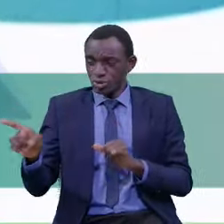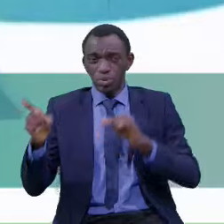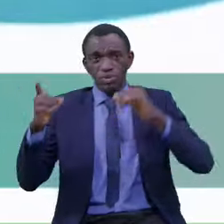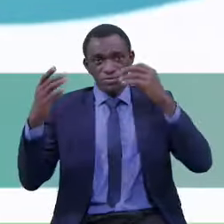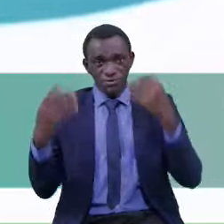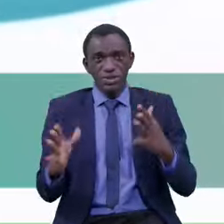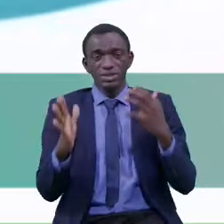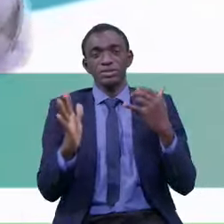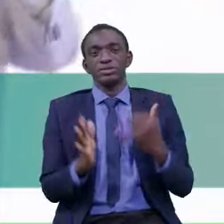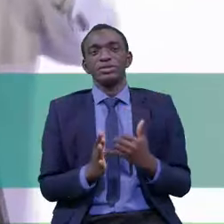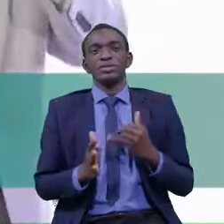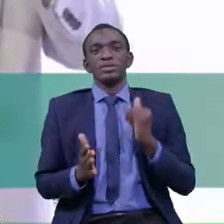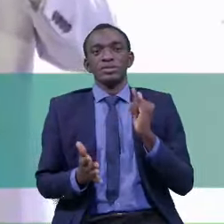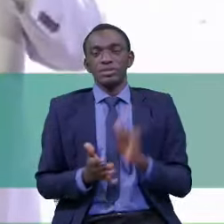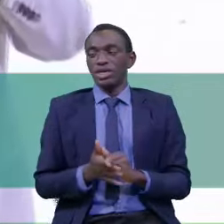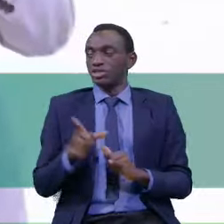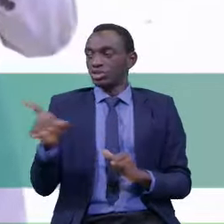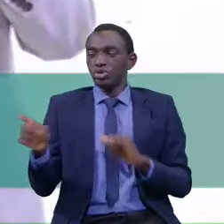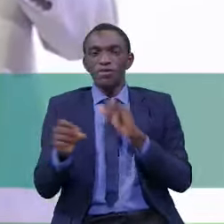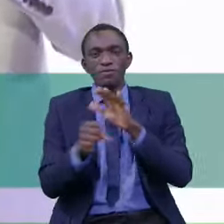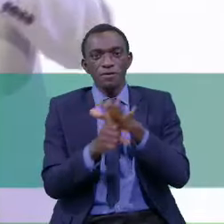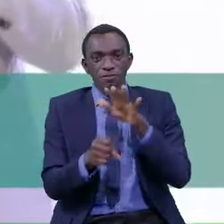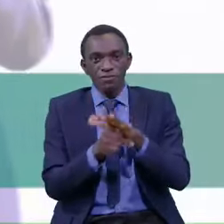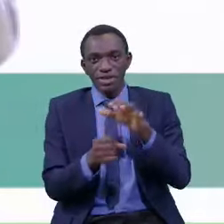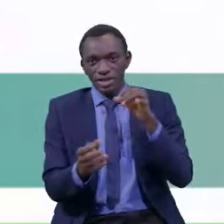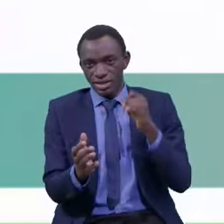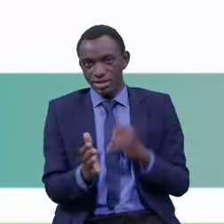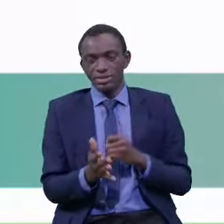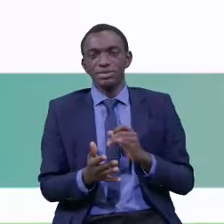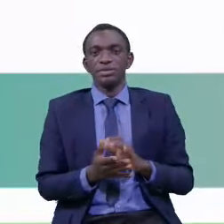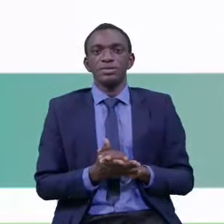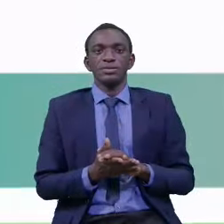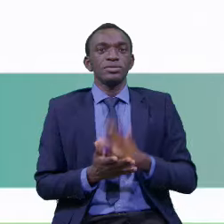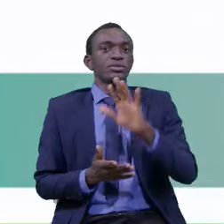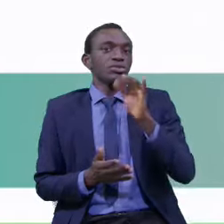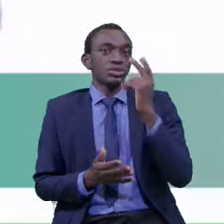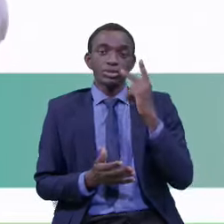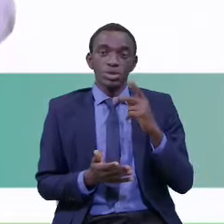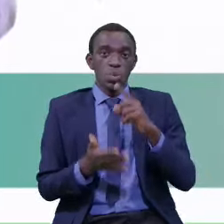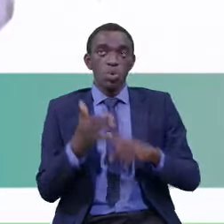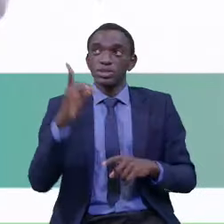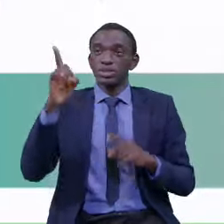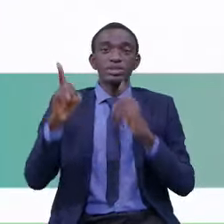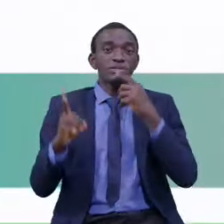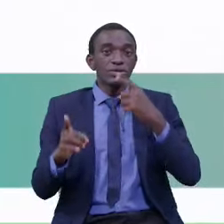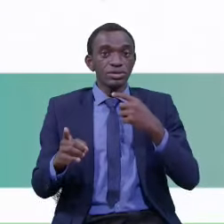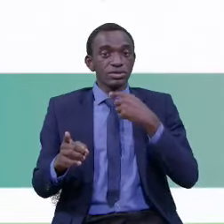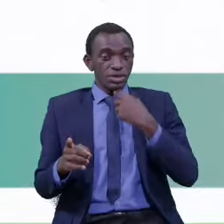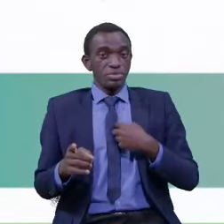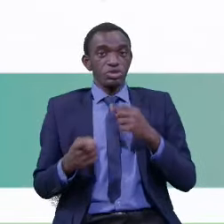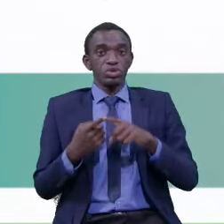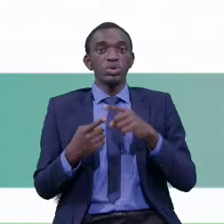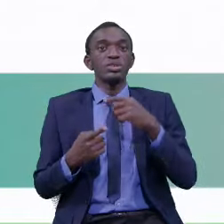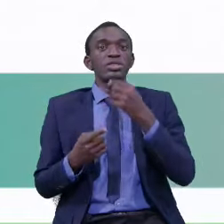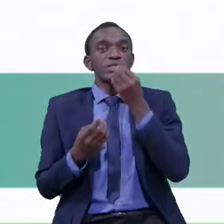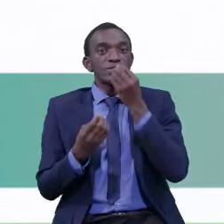thou fulfill it. That's what he said, I shall say to you. Now the grace of God